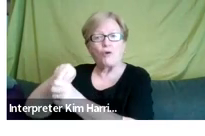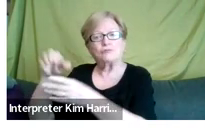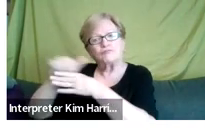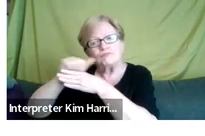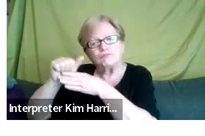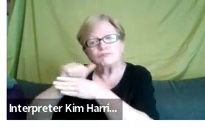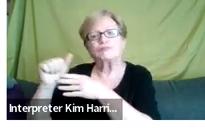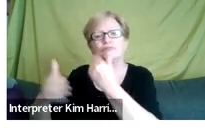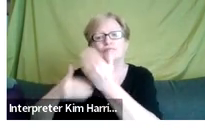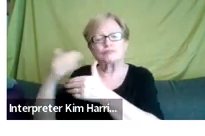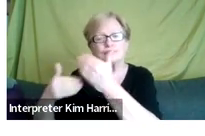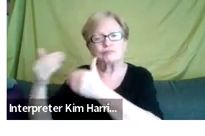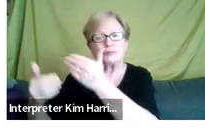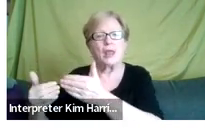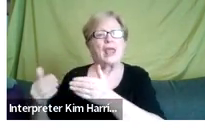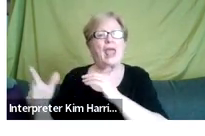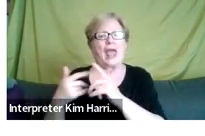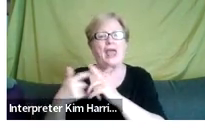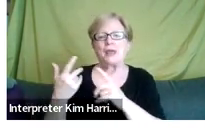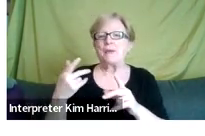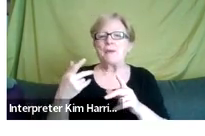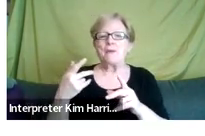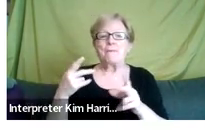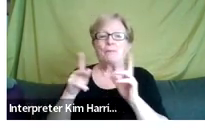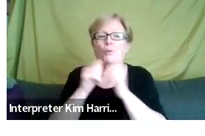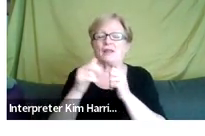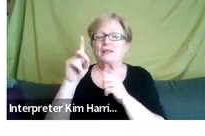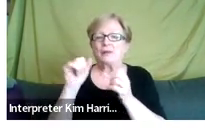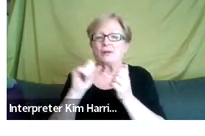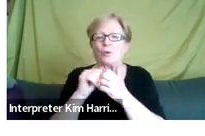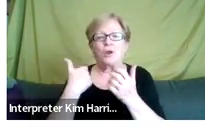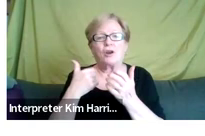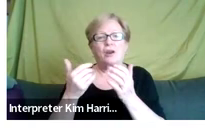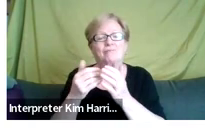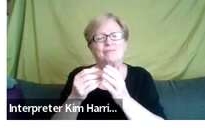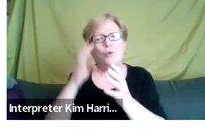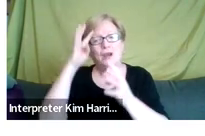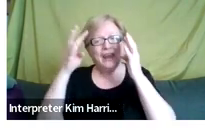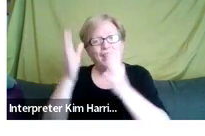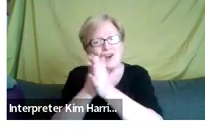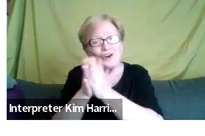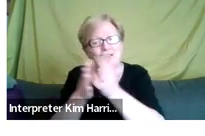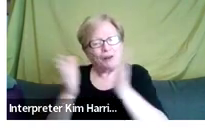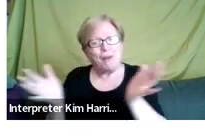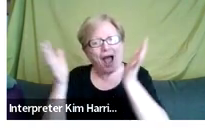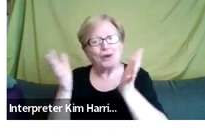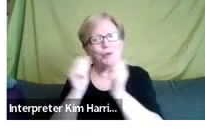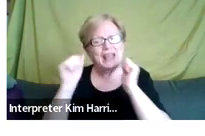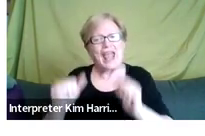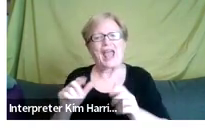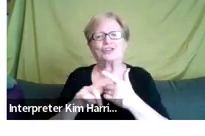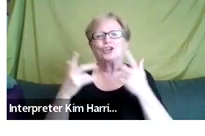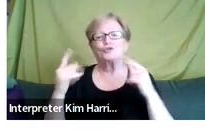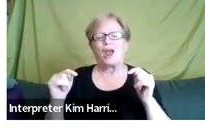spoke before that, you know, disability, you know, we're innovators in so many ways. So I see that